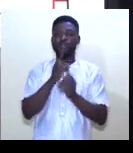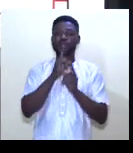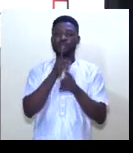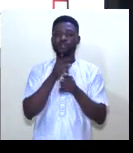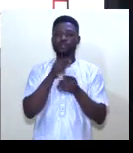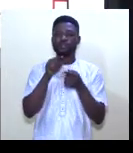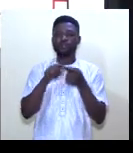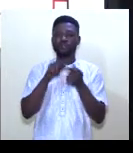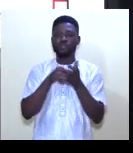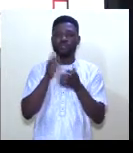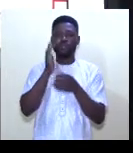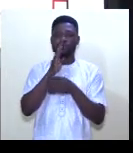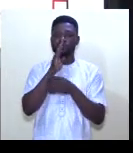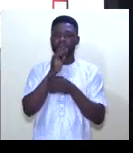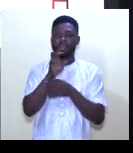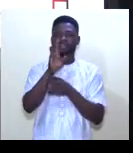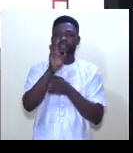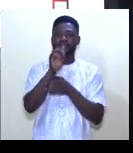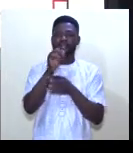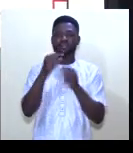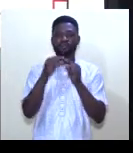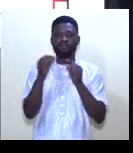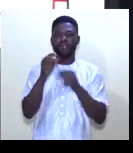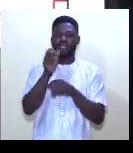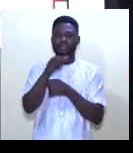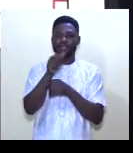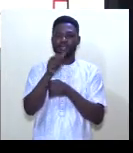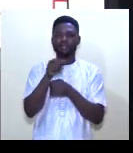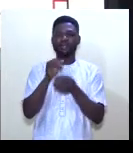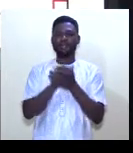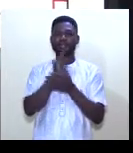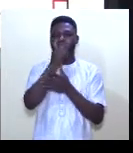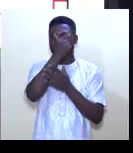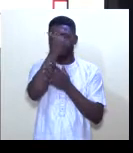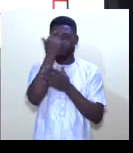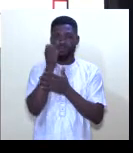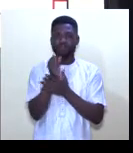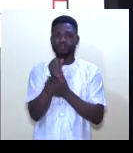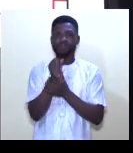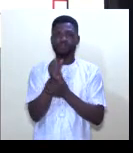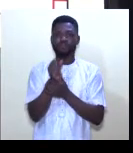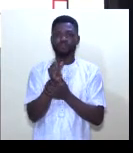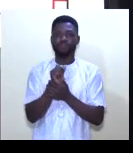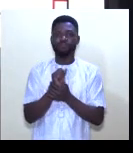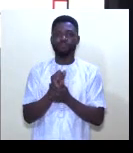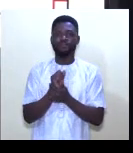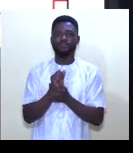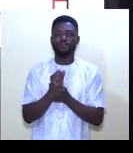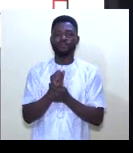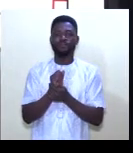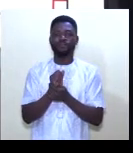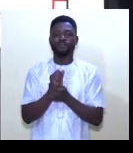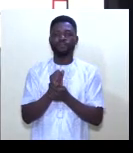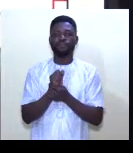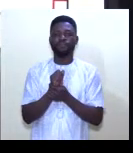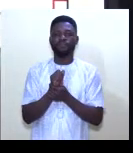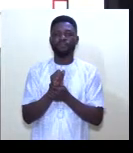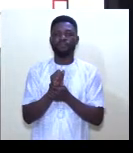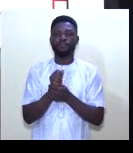Now, the correct answer to this will be, I believe, should be 30 degrees. Yes, and that is because